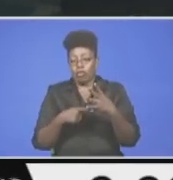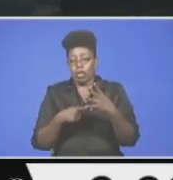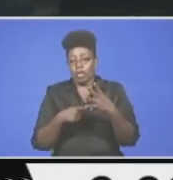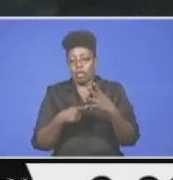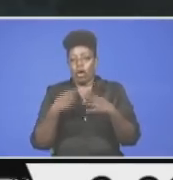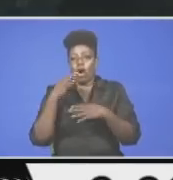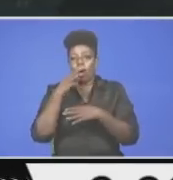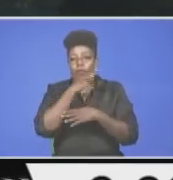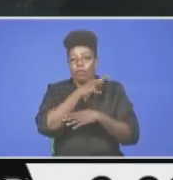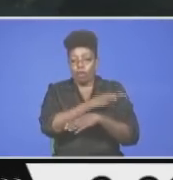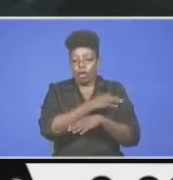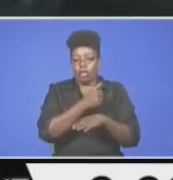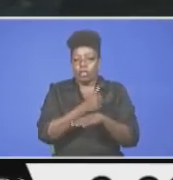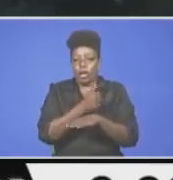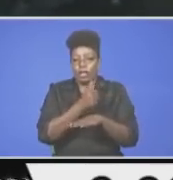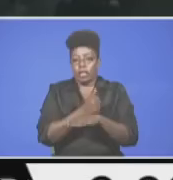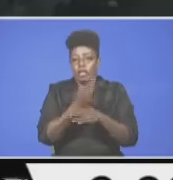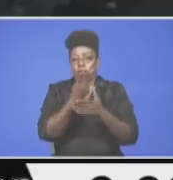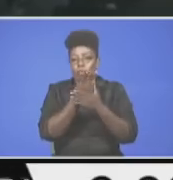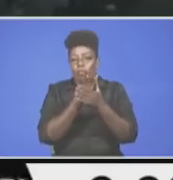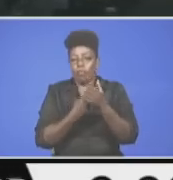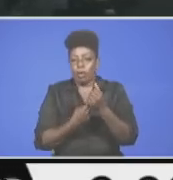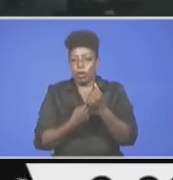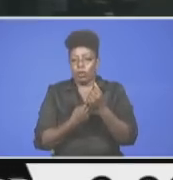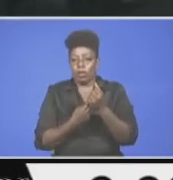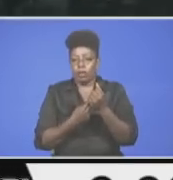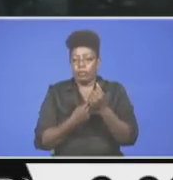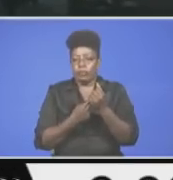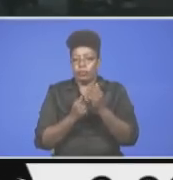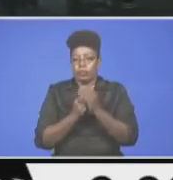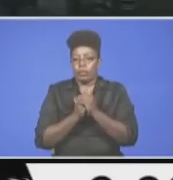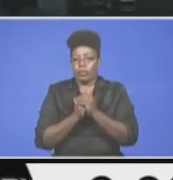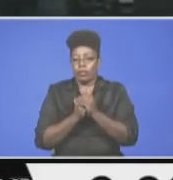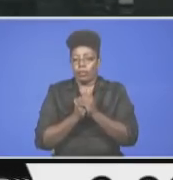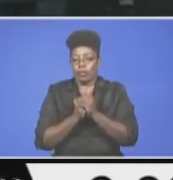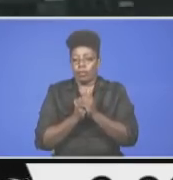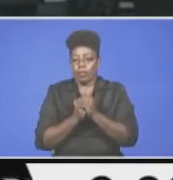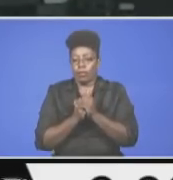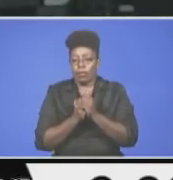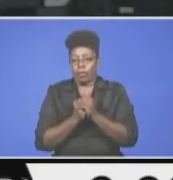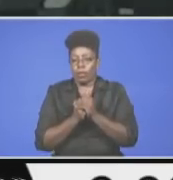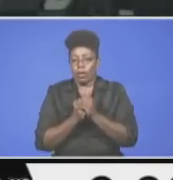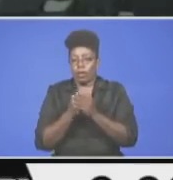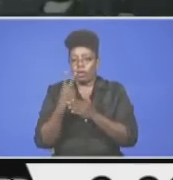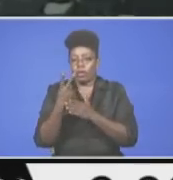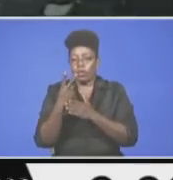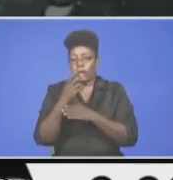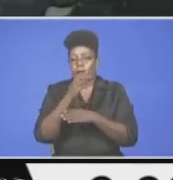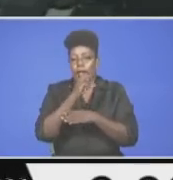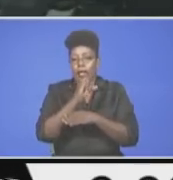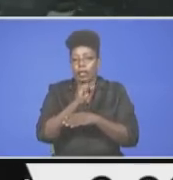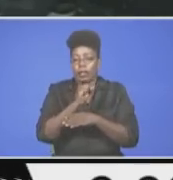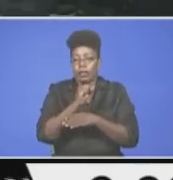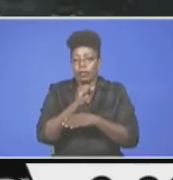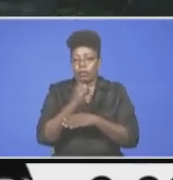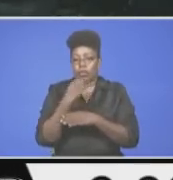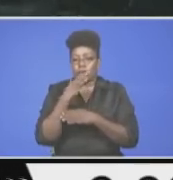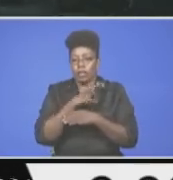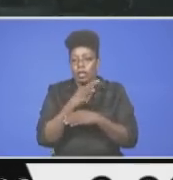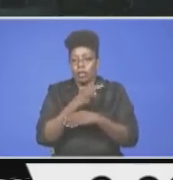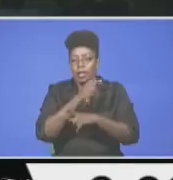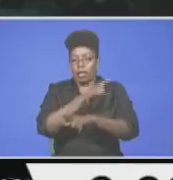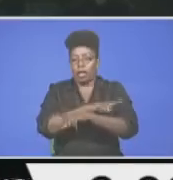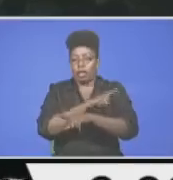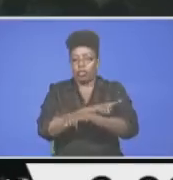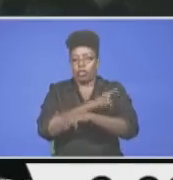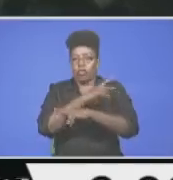Carey tells us that both of the defendants snared unsuspecting victims in two unrelated fraud schemes linked to two luxury